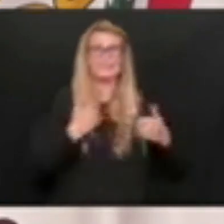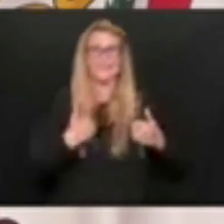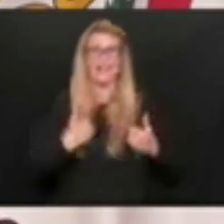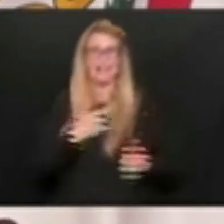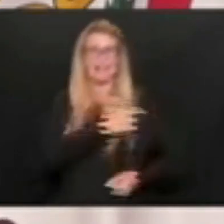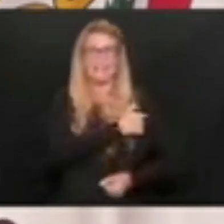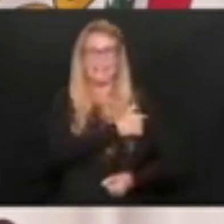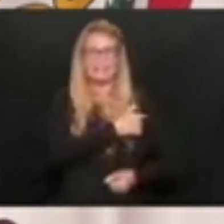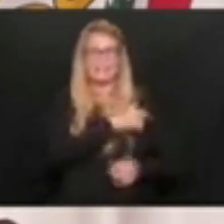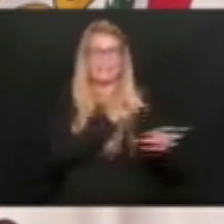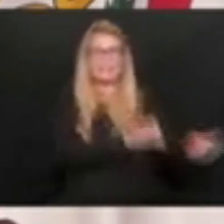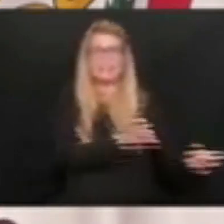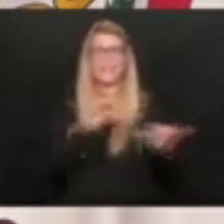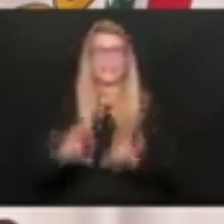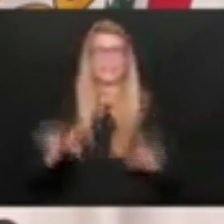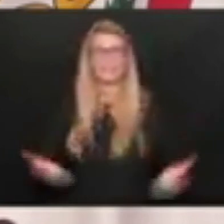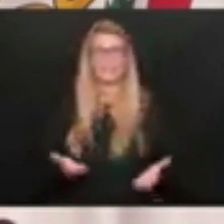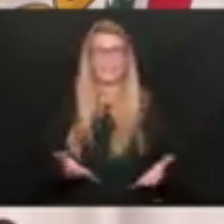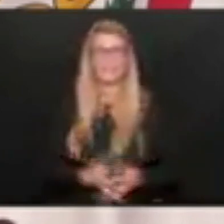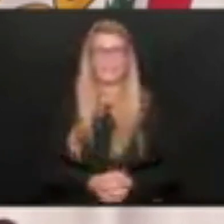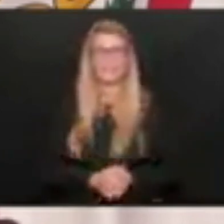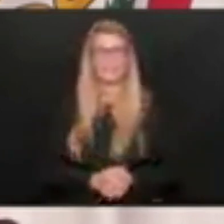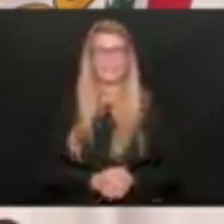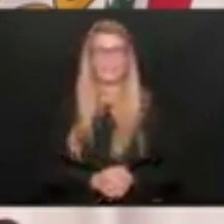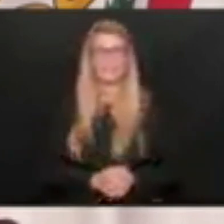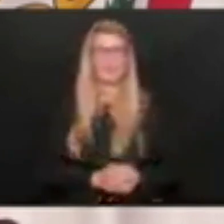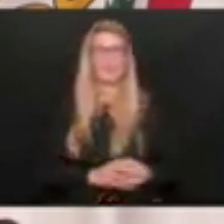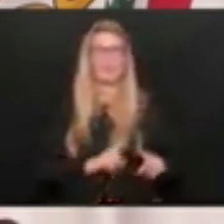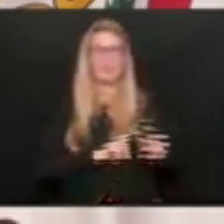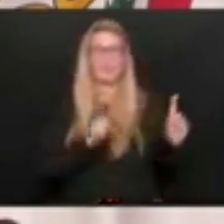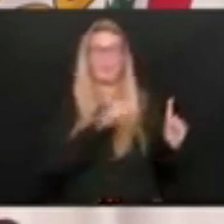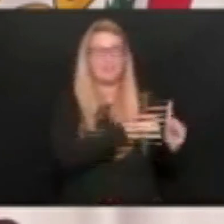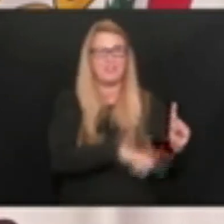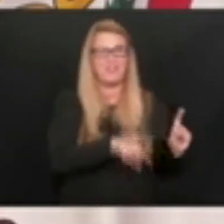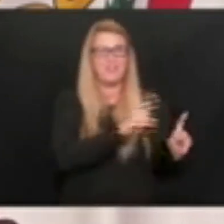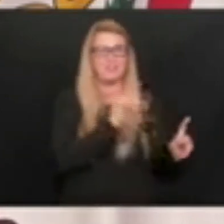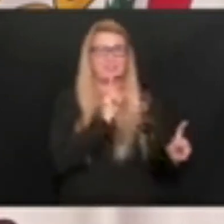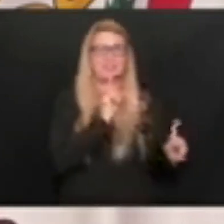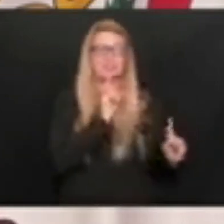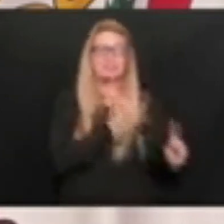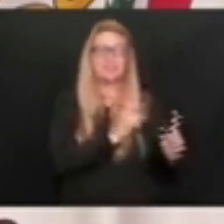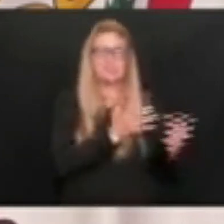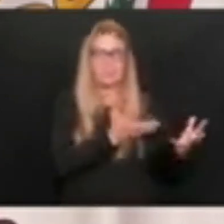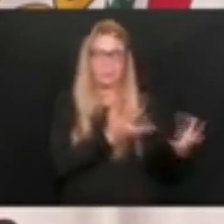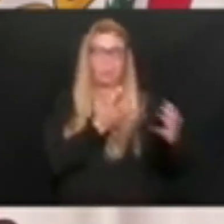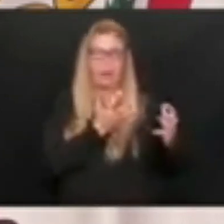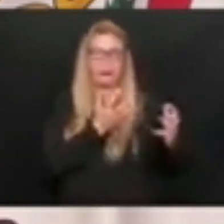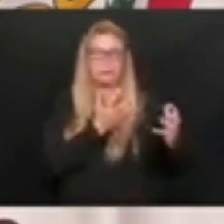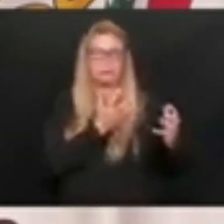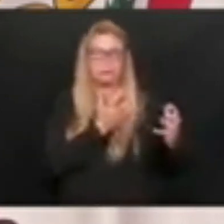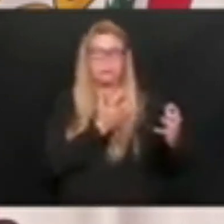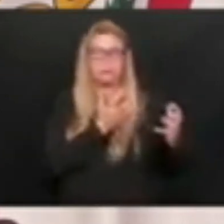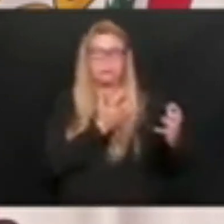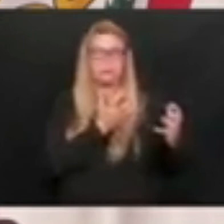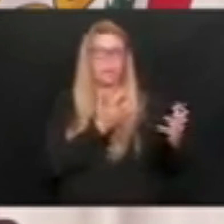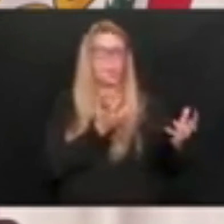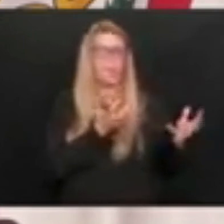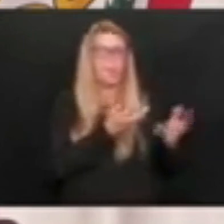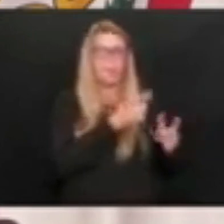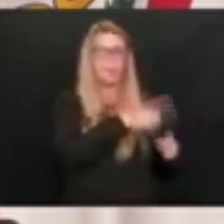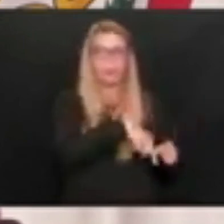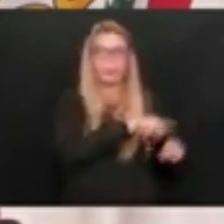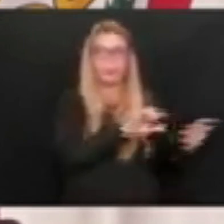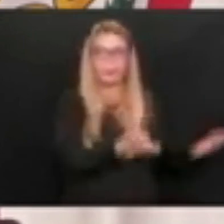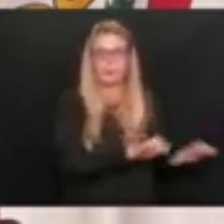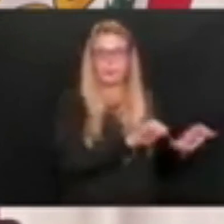here. And yet they would run to line up. What would they give? What would they give